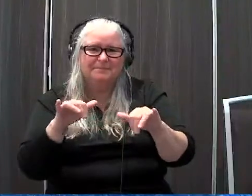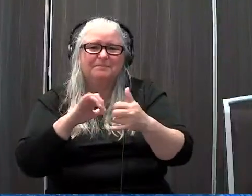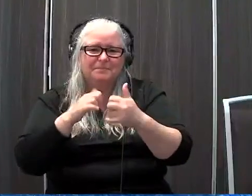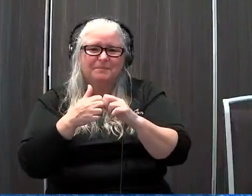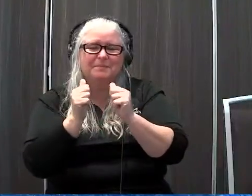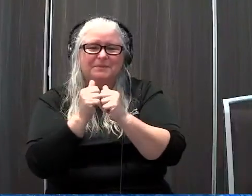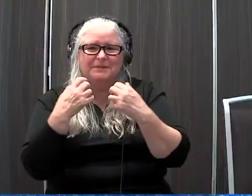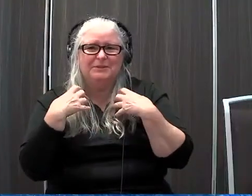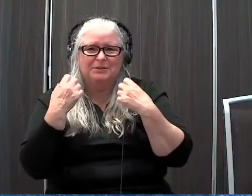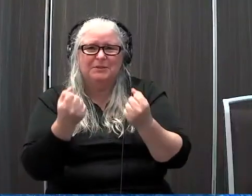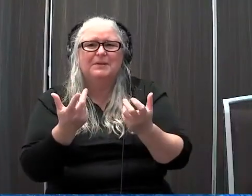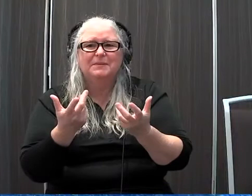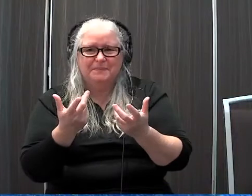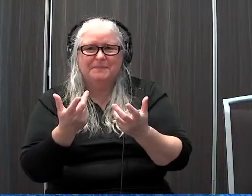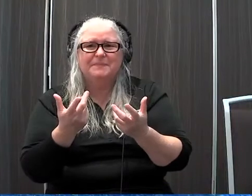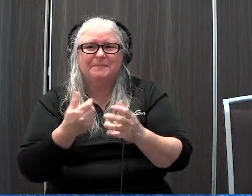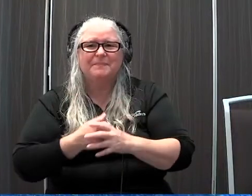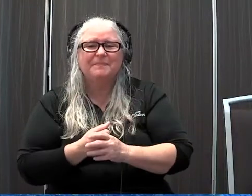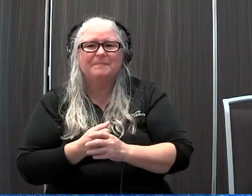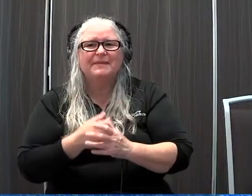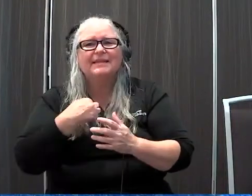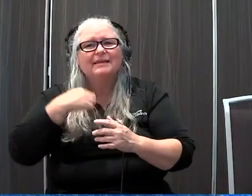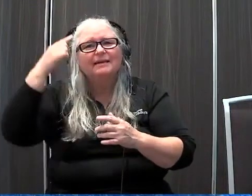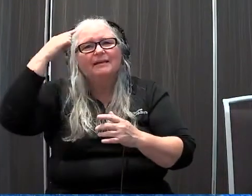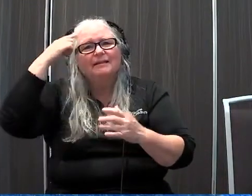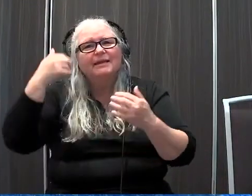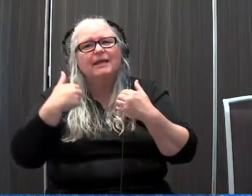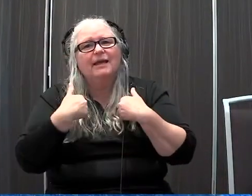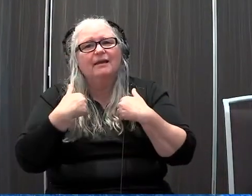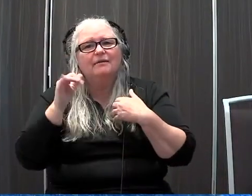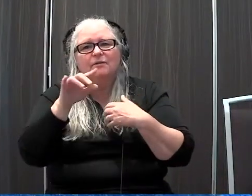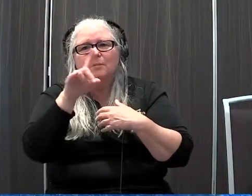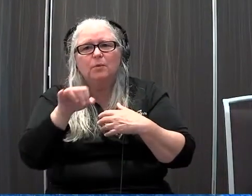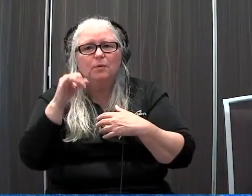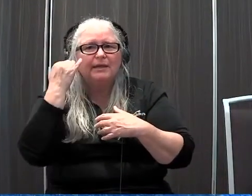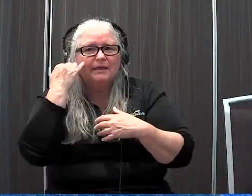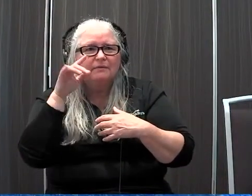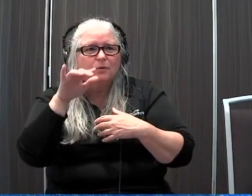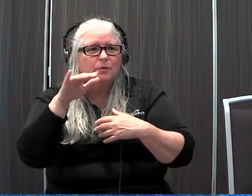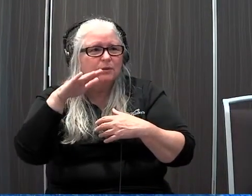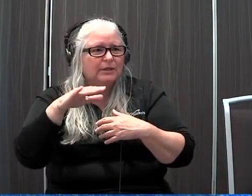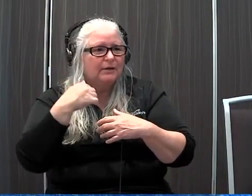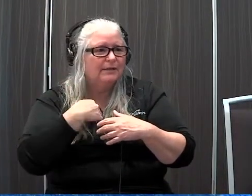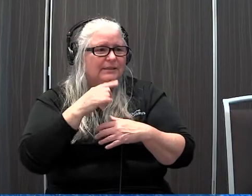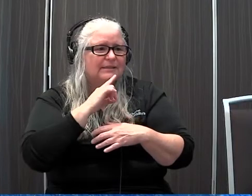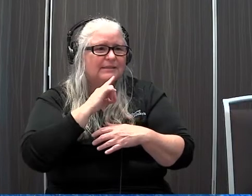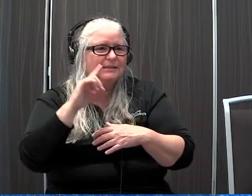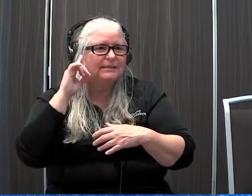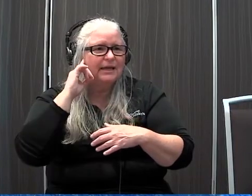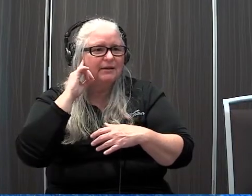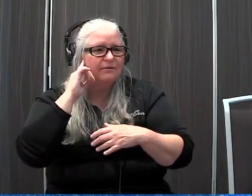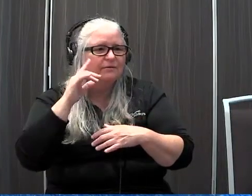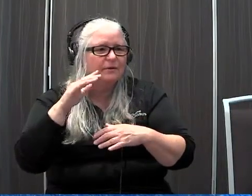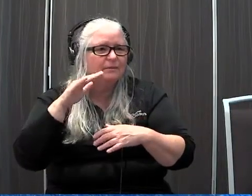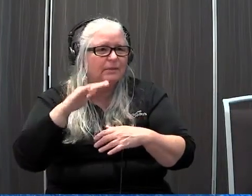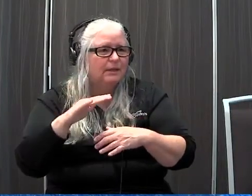All right. And so I think we already had the poll for, is your child considered deafblind? So if I can get the results of that up on my screen, please.